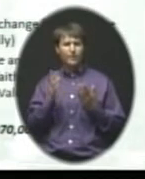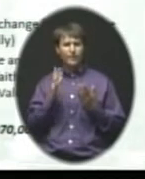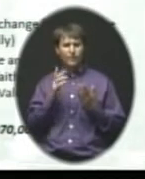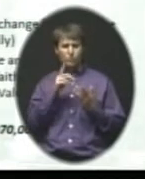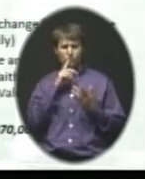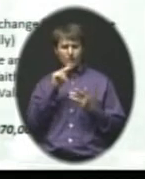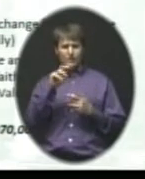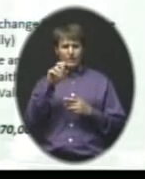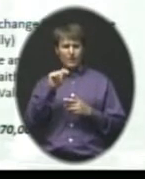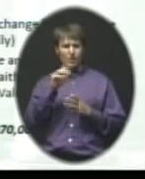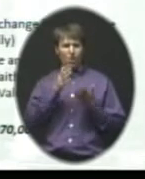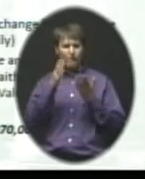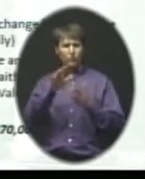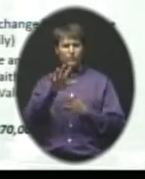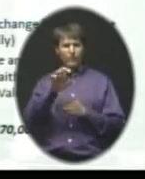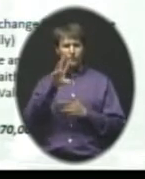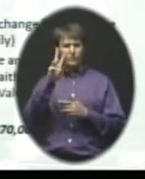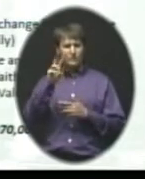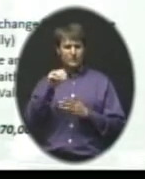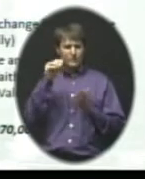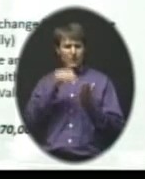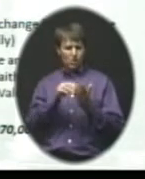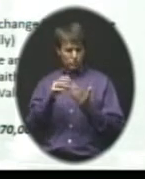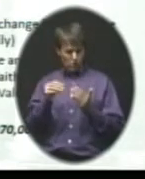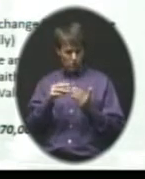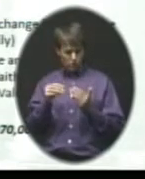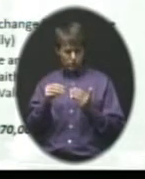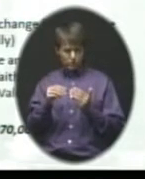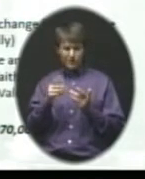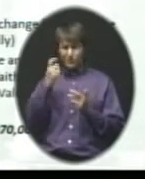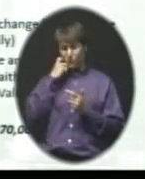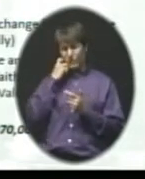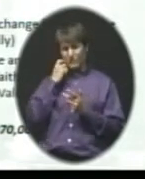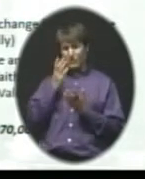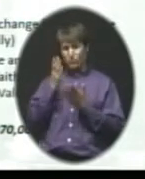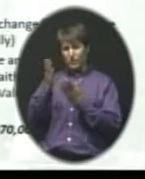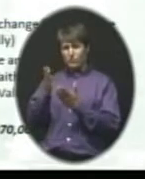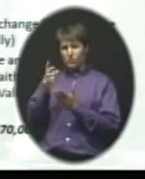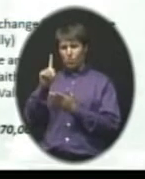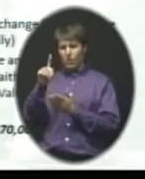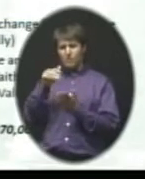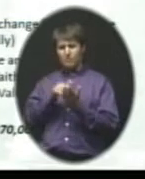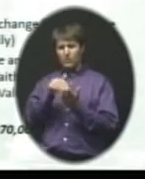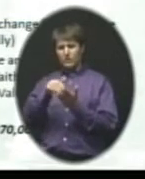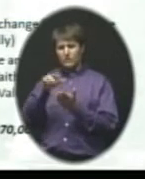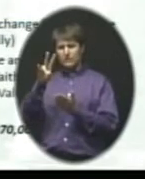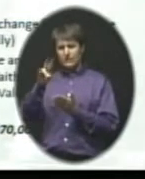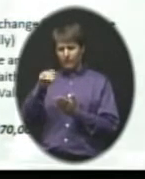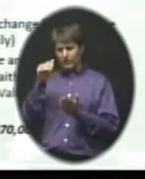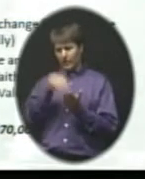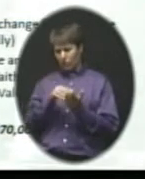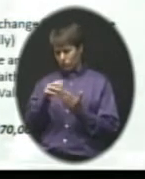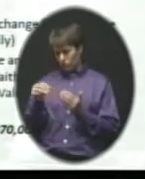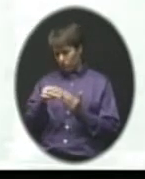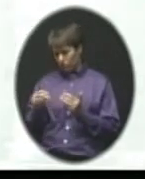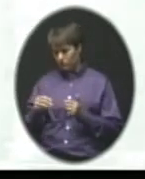net offer is $560,000. And as you know, the recent appraisal has come back at $1,070,000.